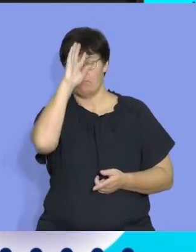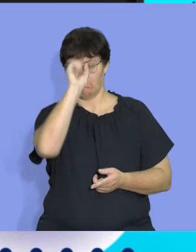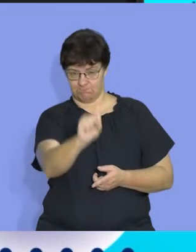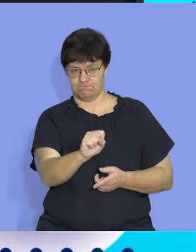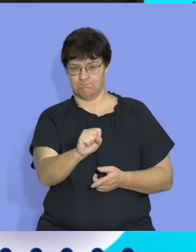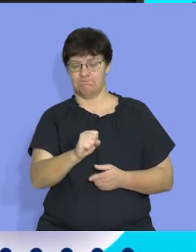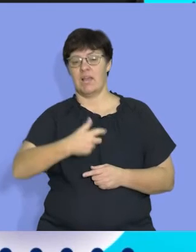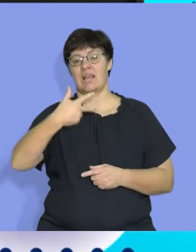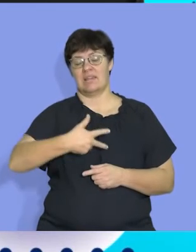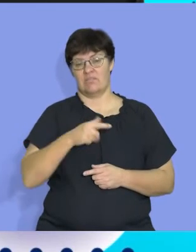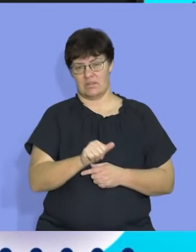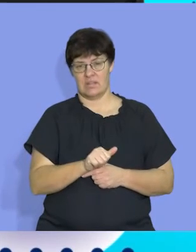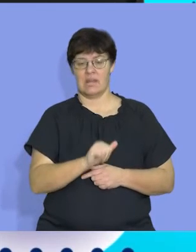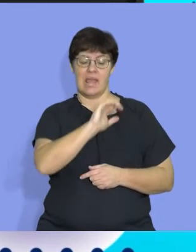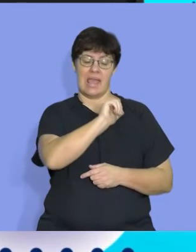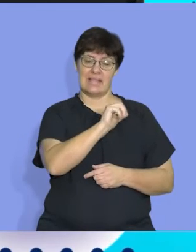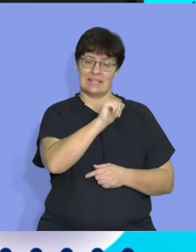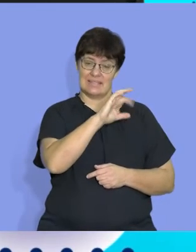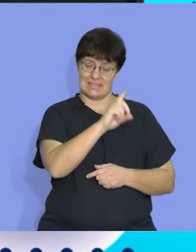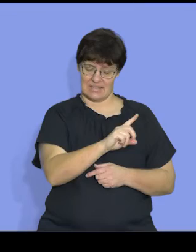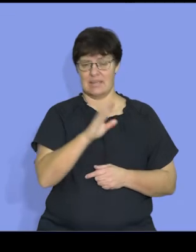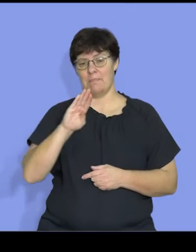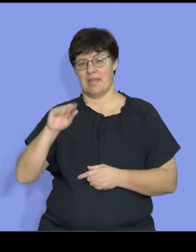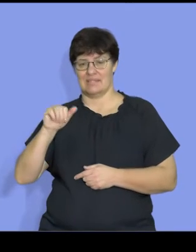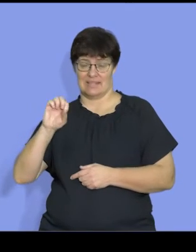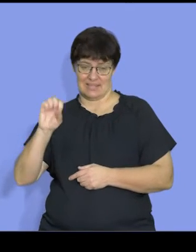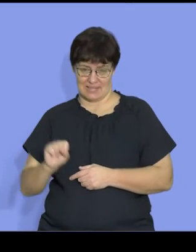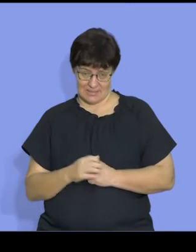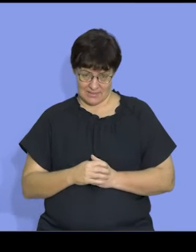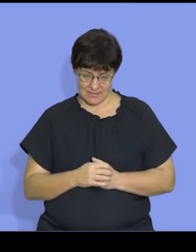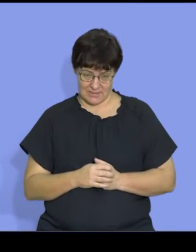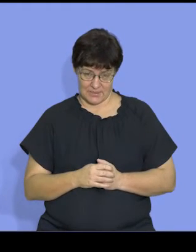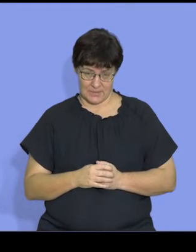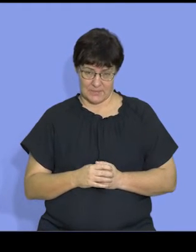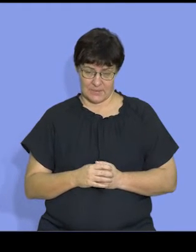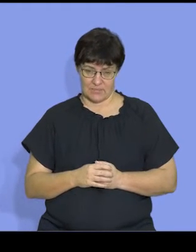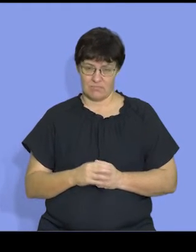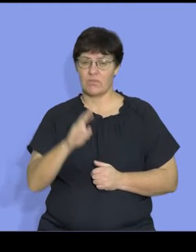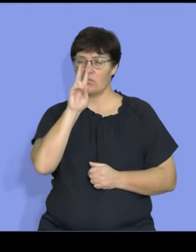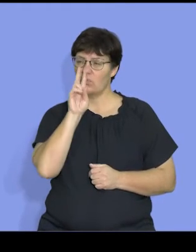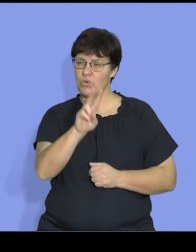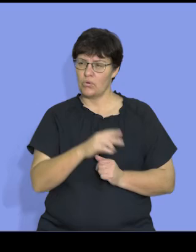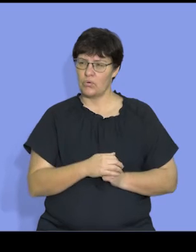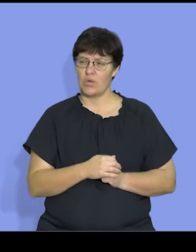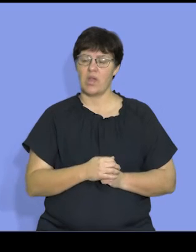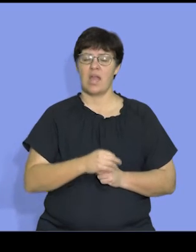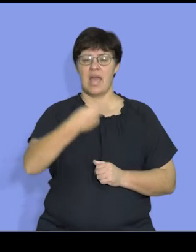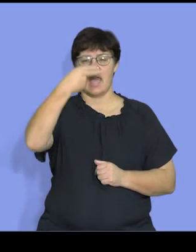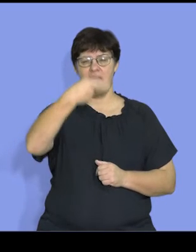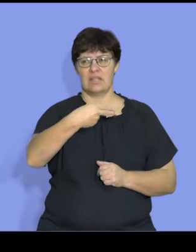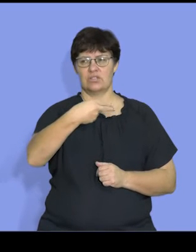the classification of acids and bases. Now, if you look at sulfuric acid